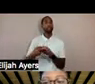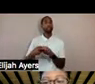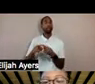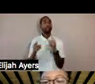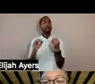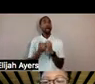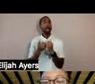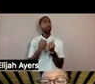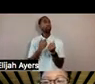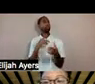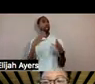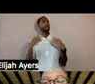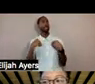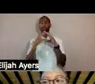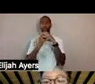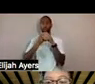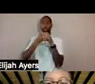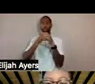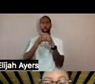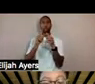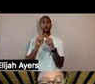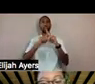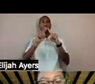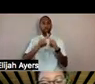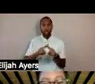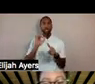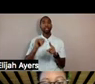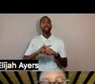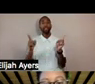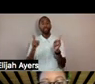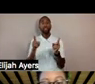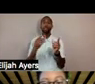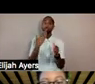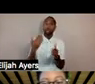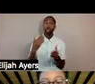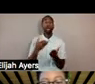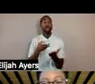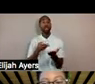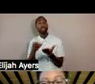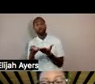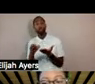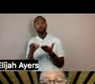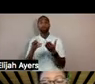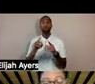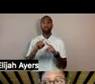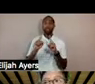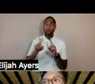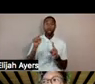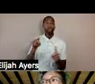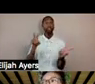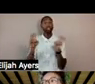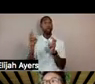multiplicity of our differences in ways that are generative, playful, and authentic. And so this topic of